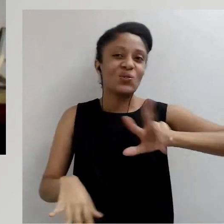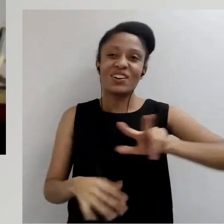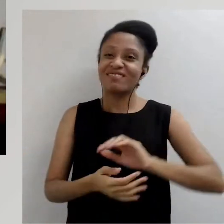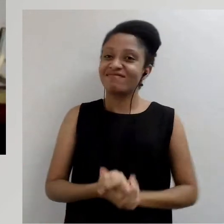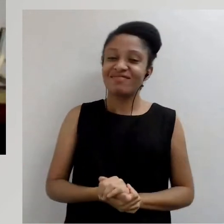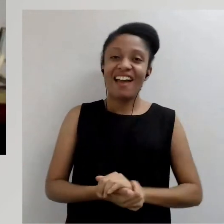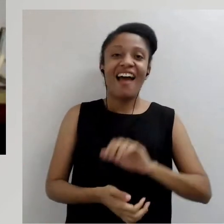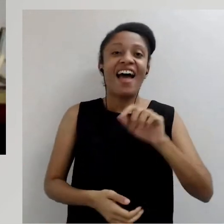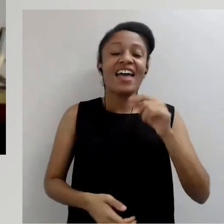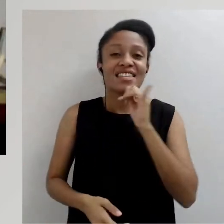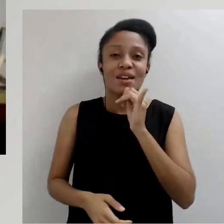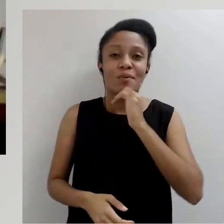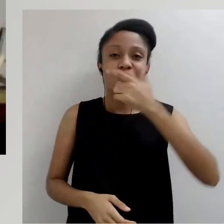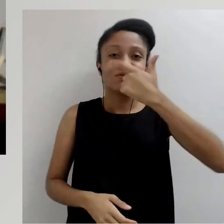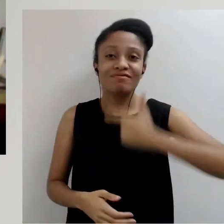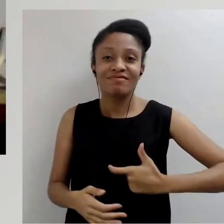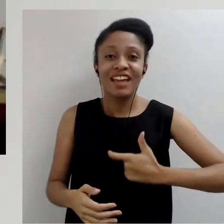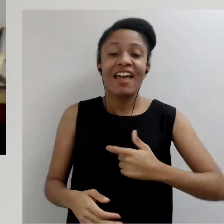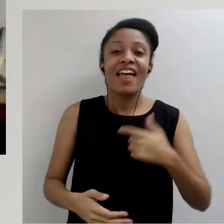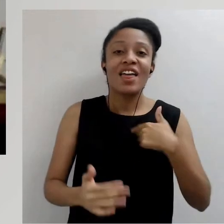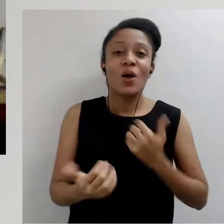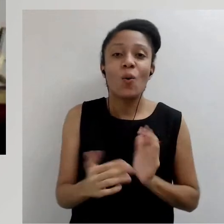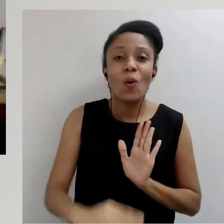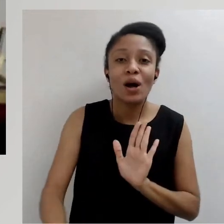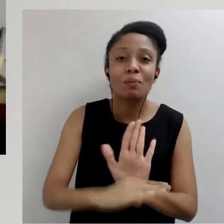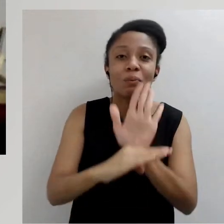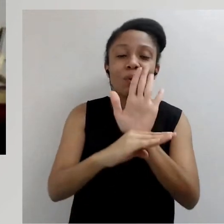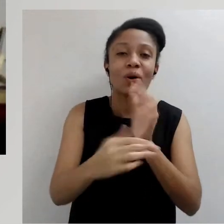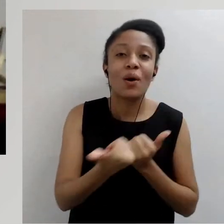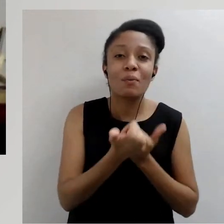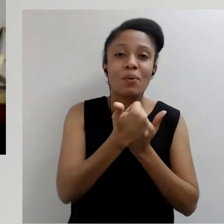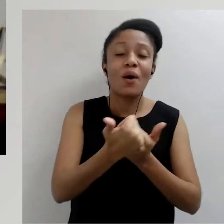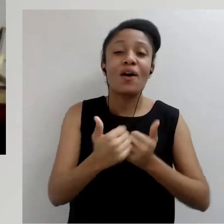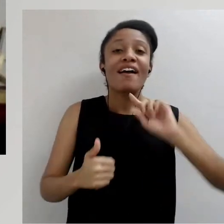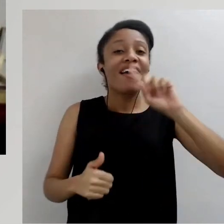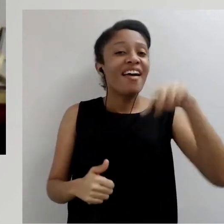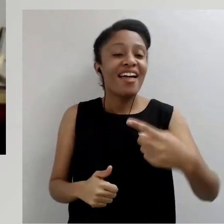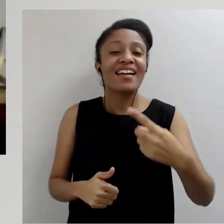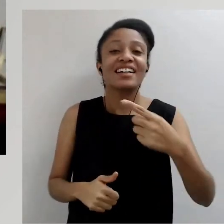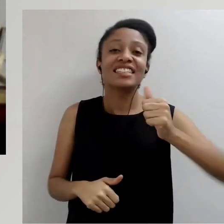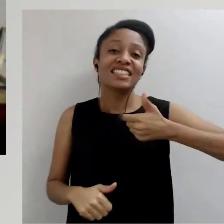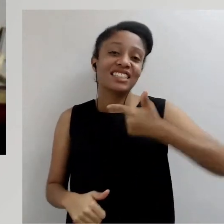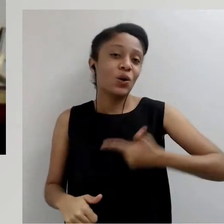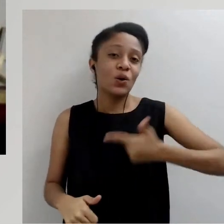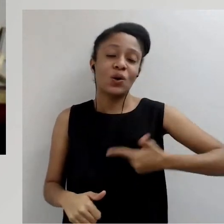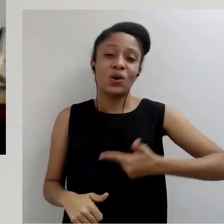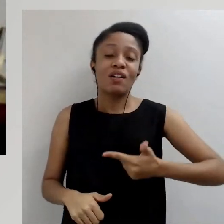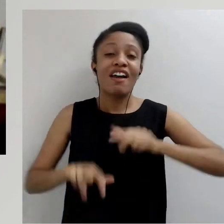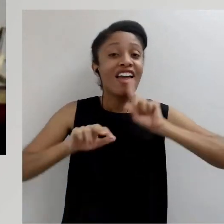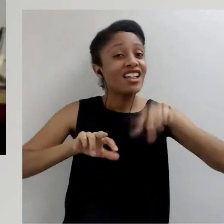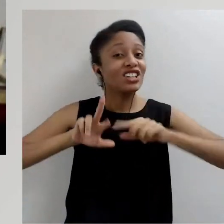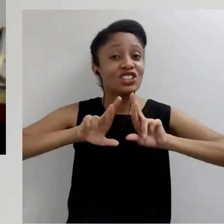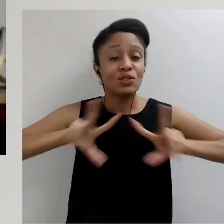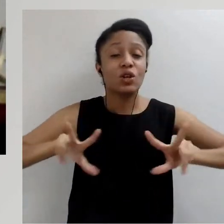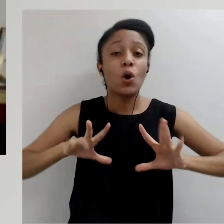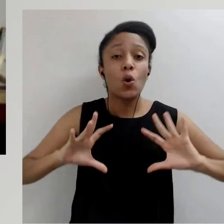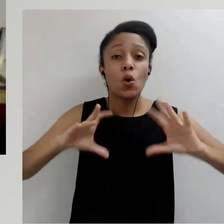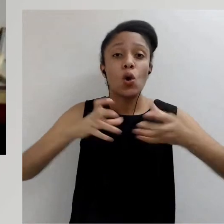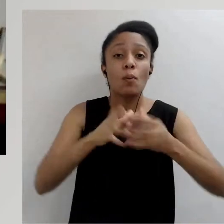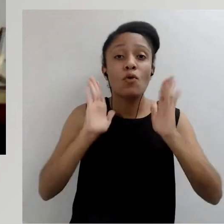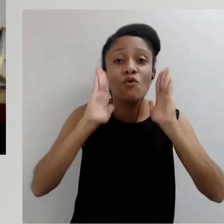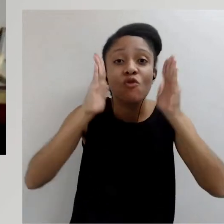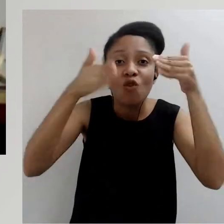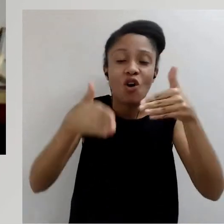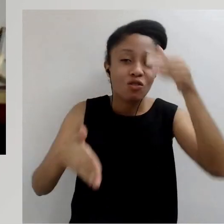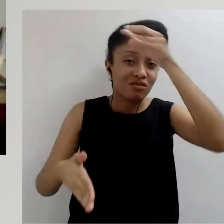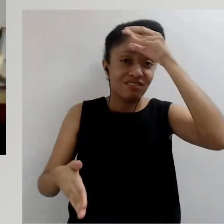with the client, that the technical part makes a difference, and we need to gather a team